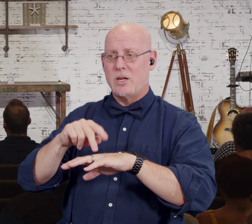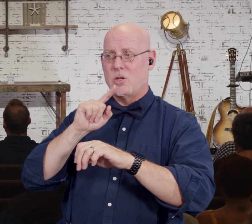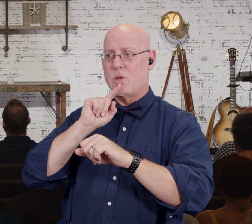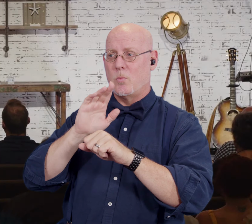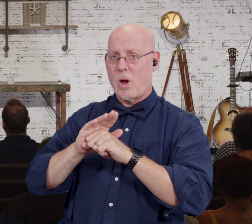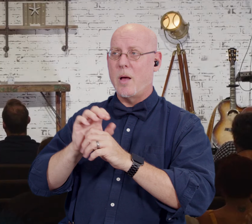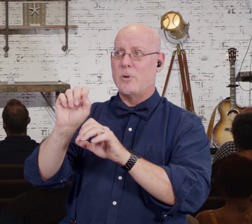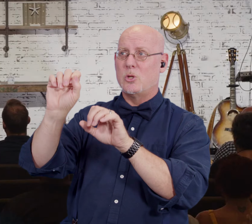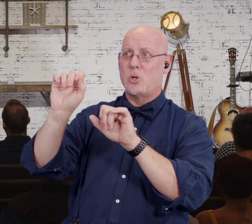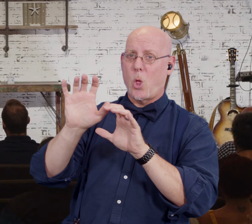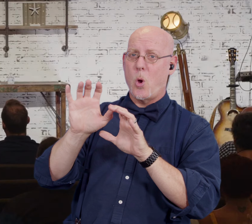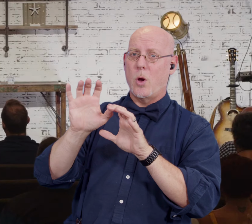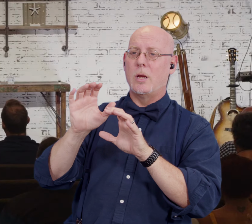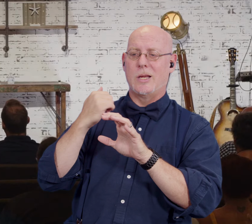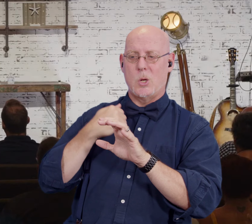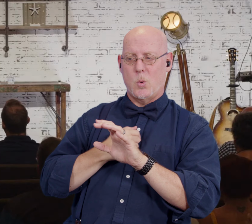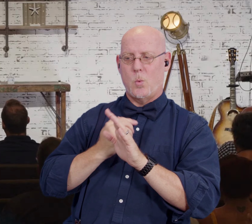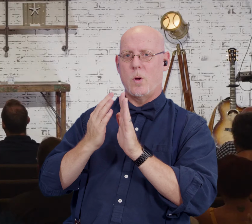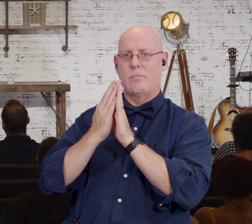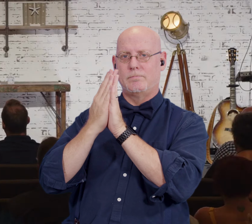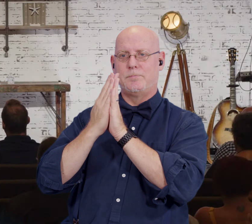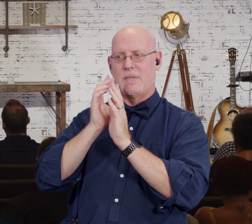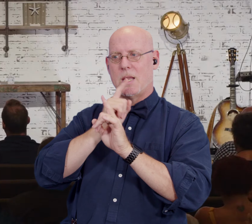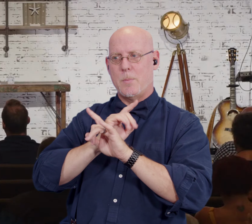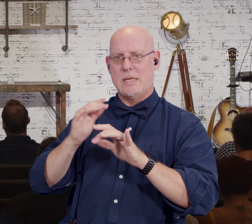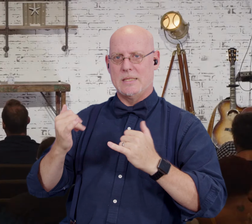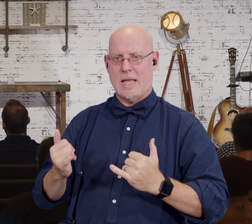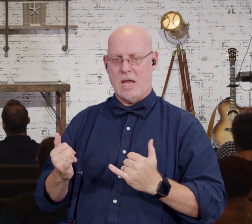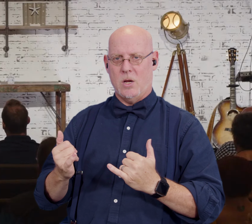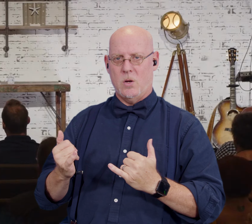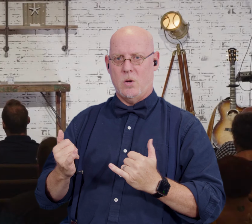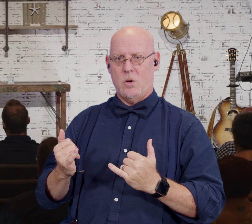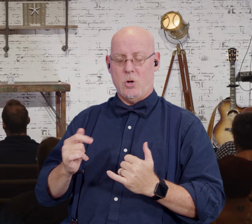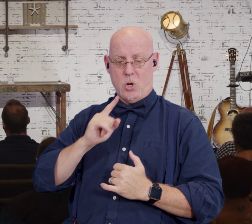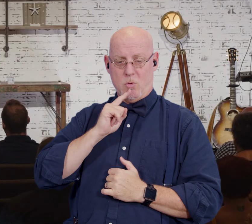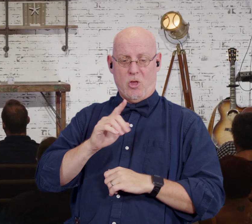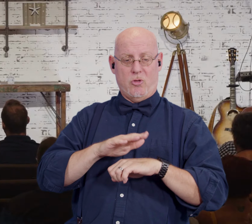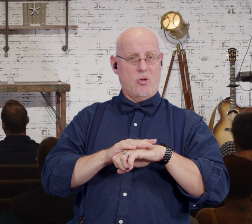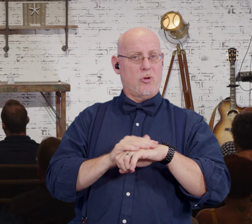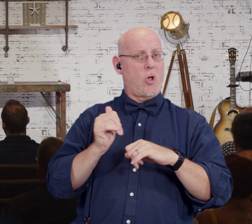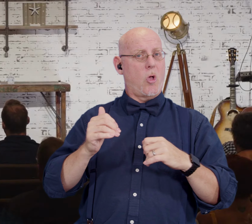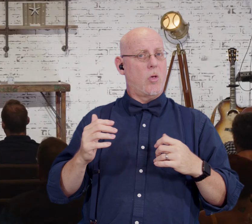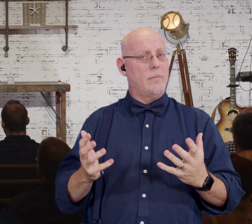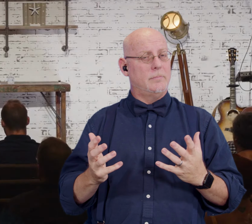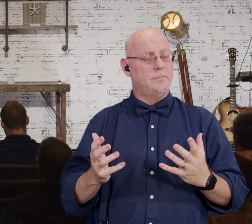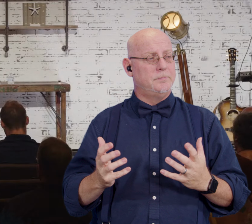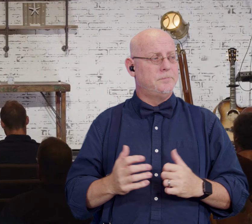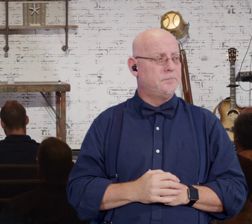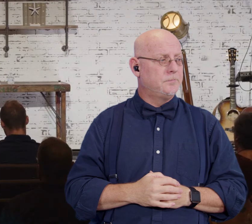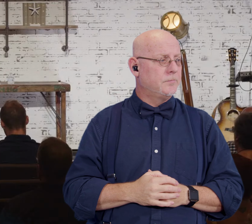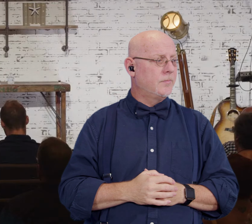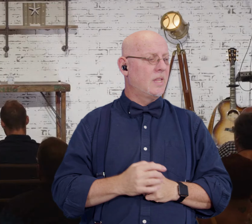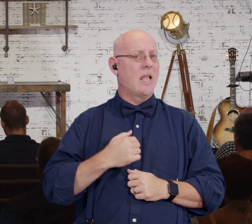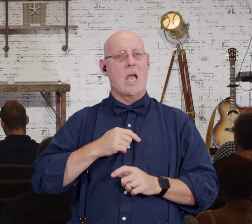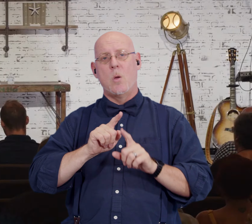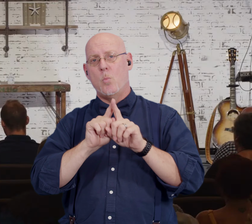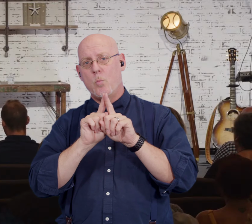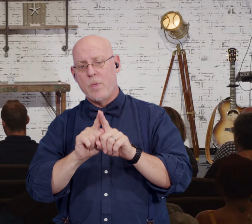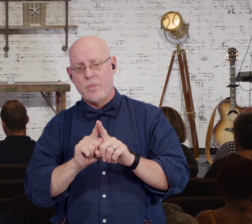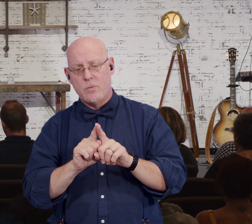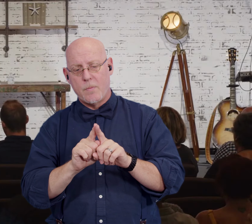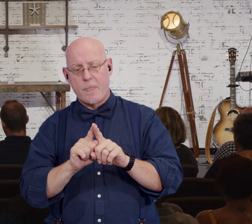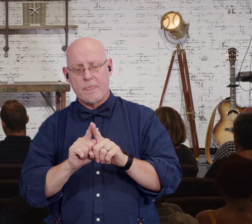resurrection, the promised glory, we're at peace now. And so really the call here is, I am with